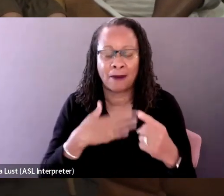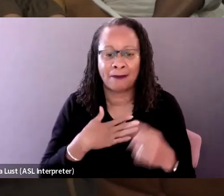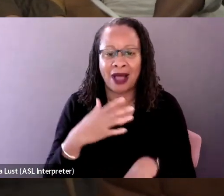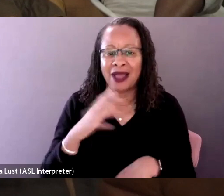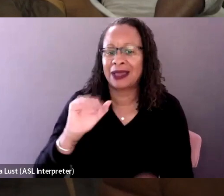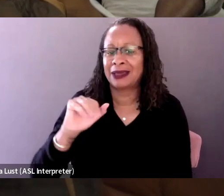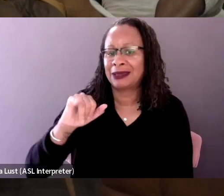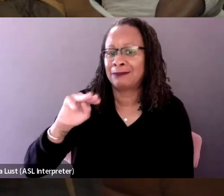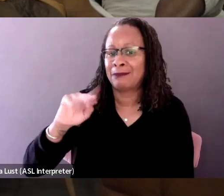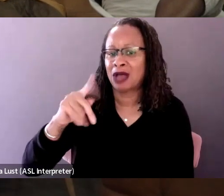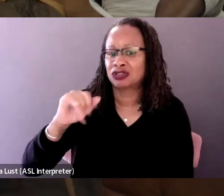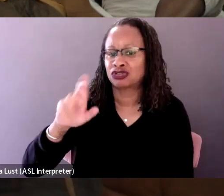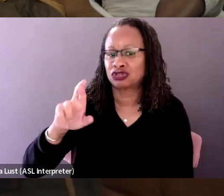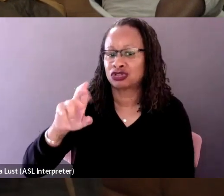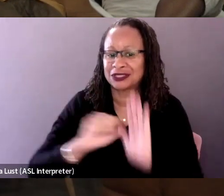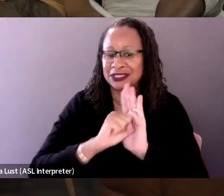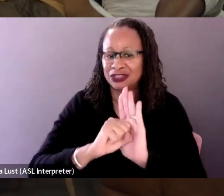when people ask why did we include it,